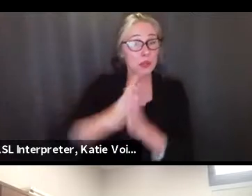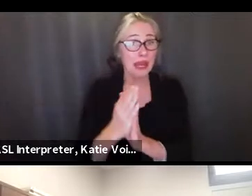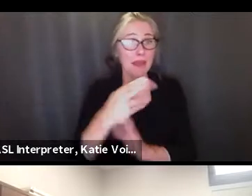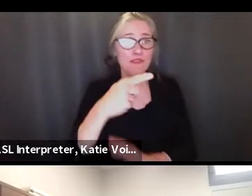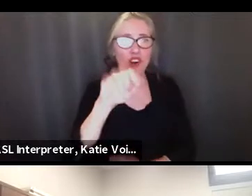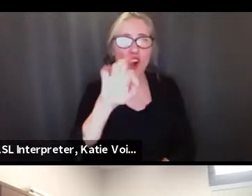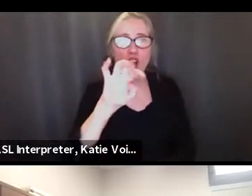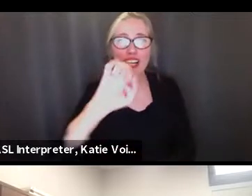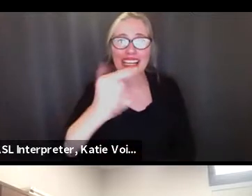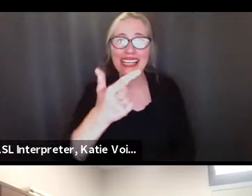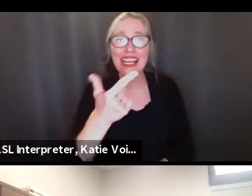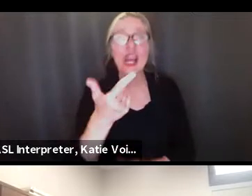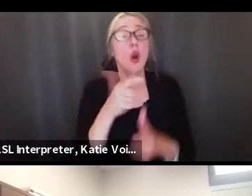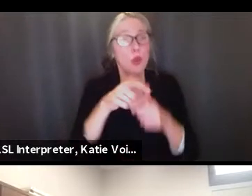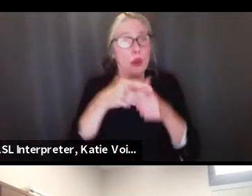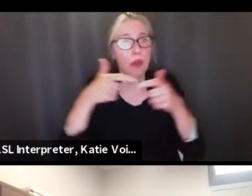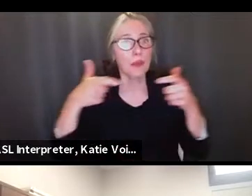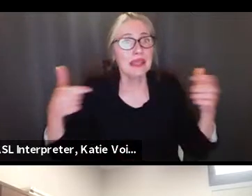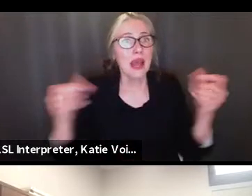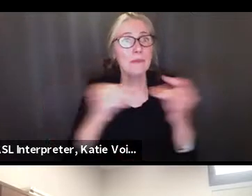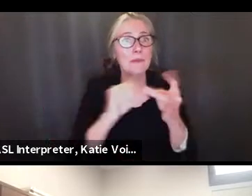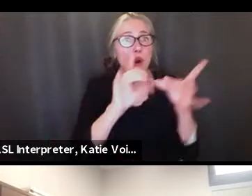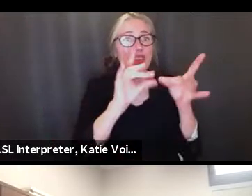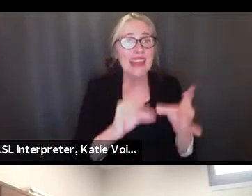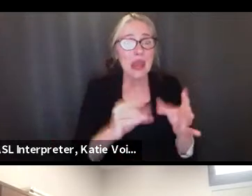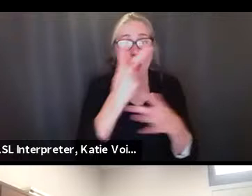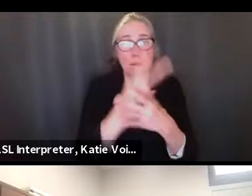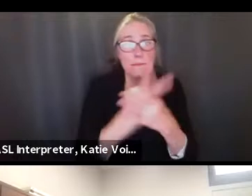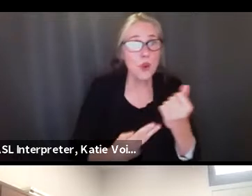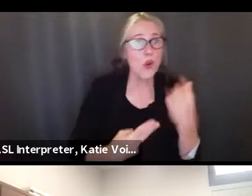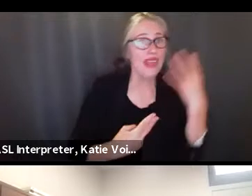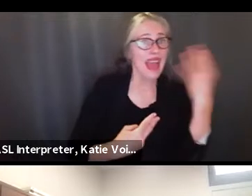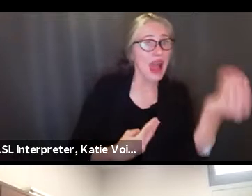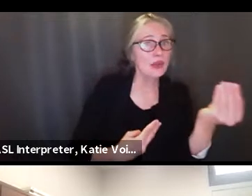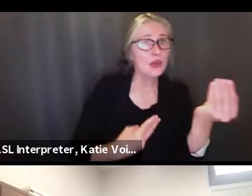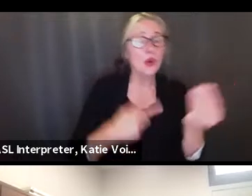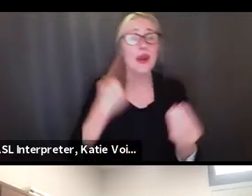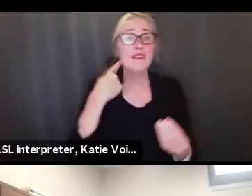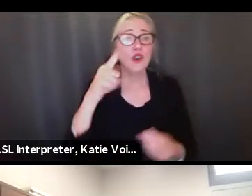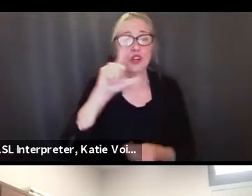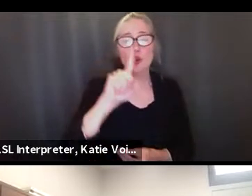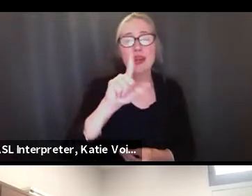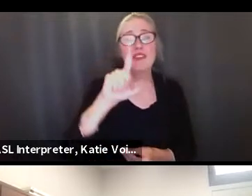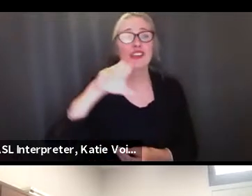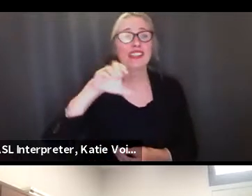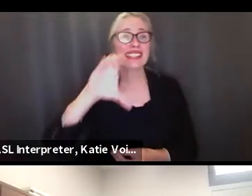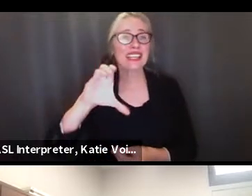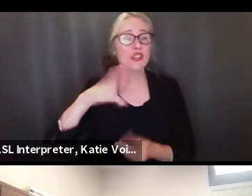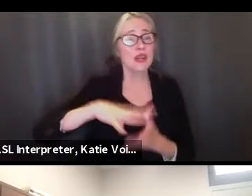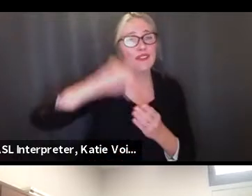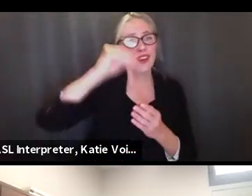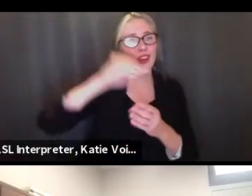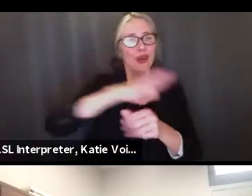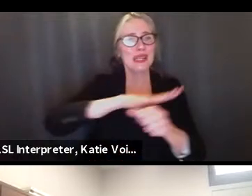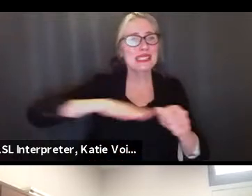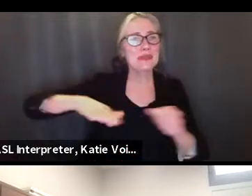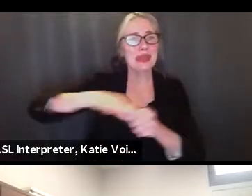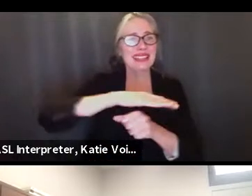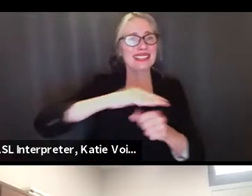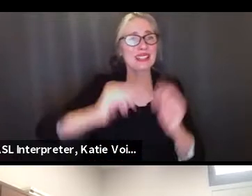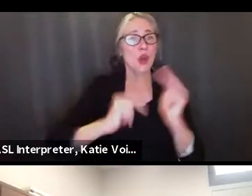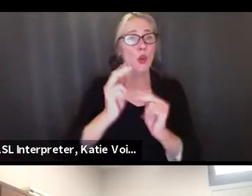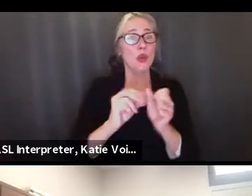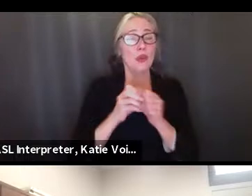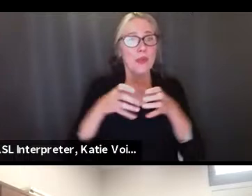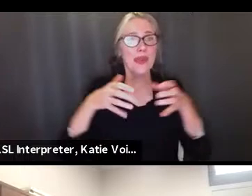will build out the entire network of both STEAM and outdoor 21st century learning spaces,